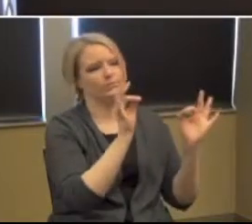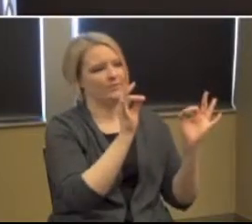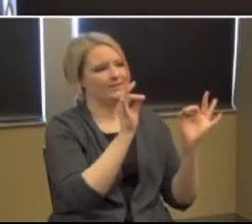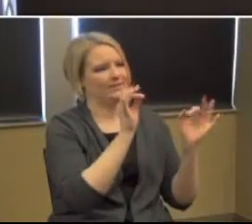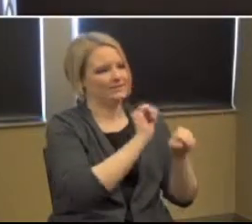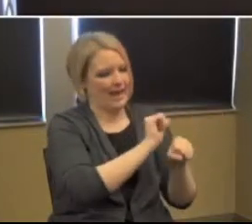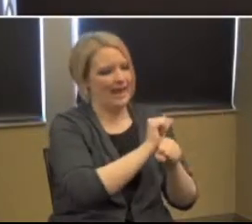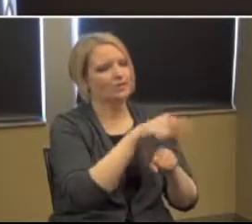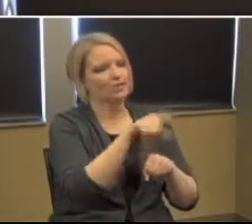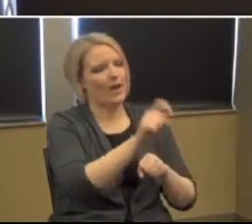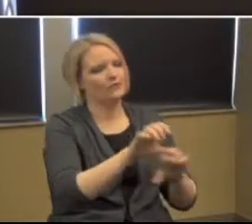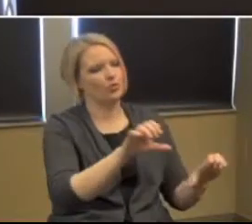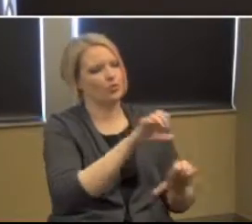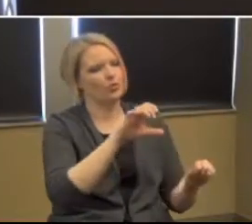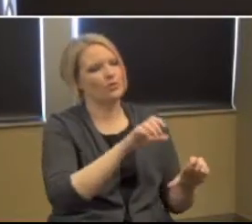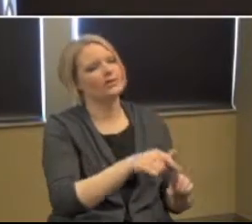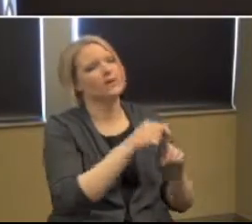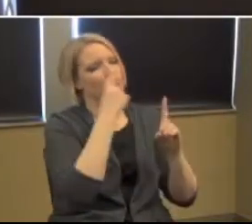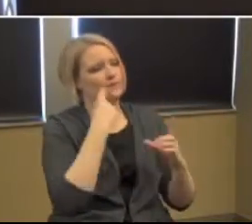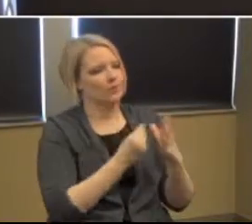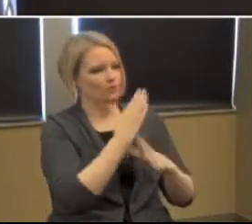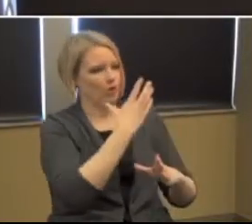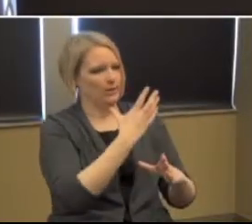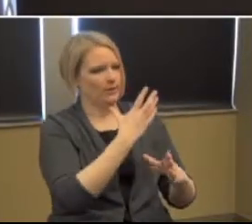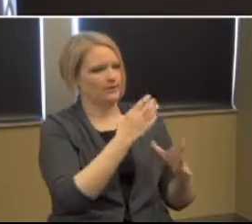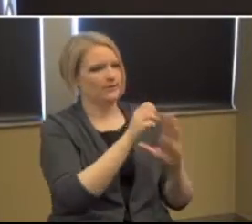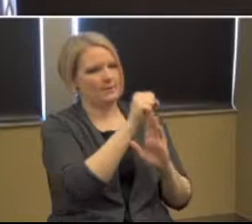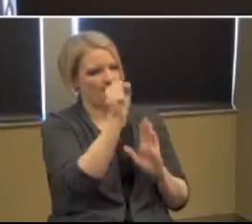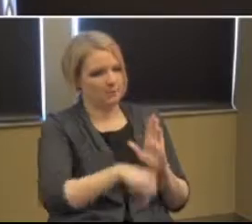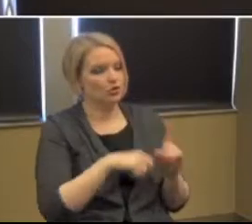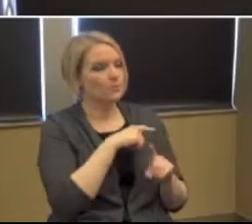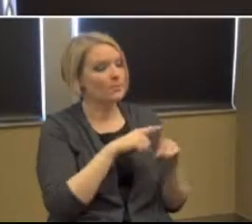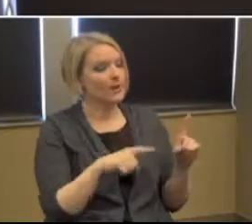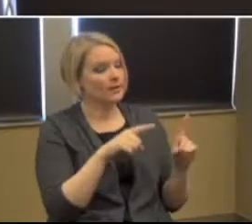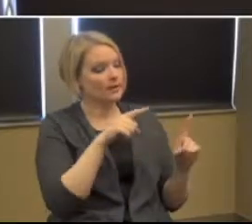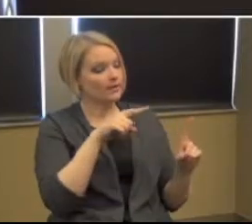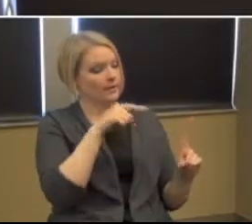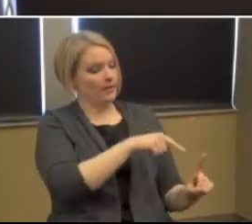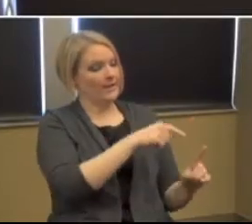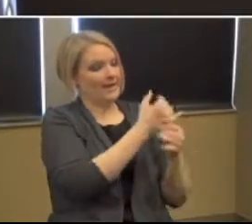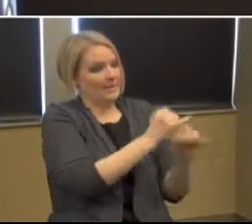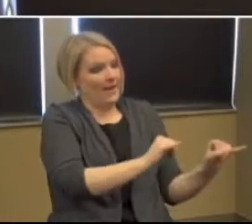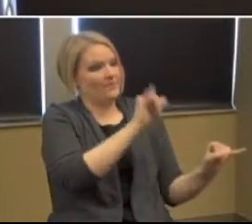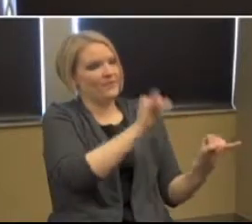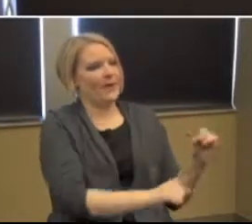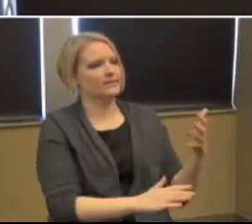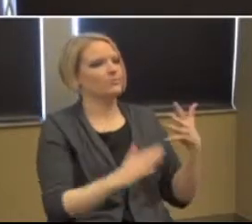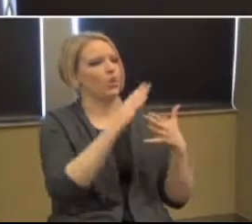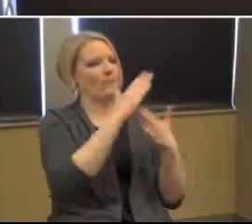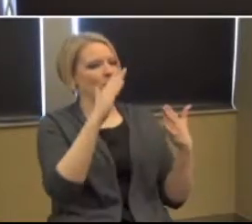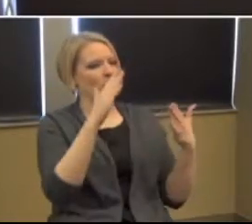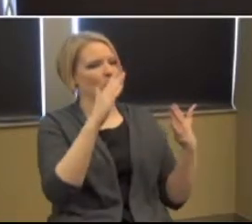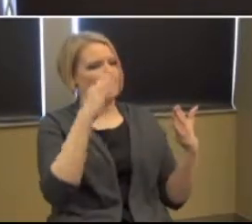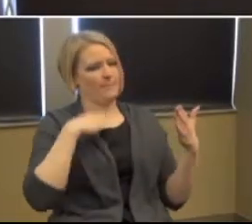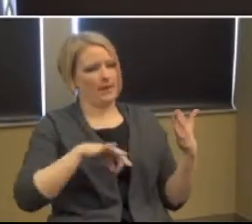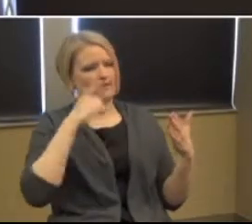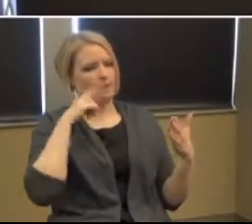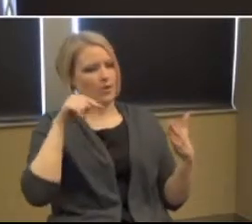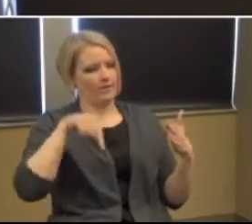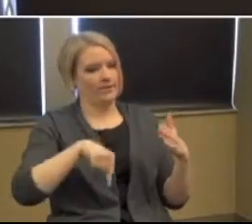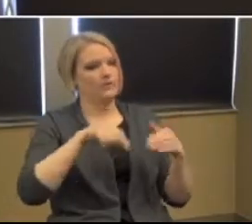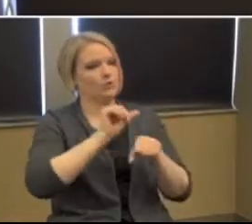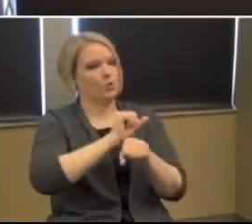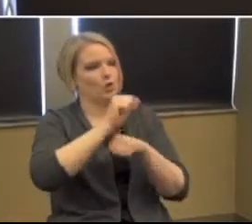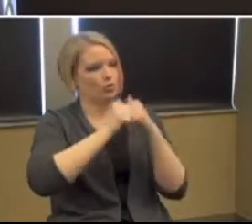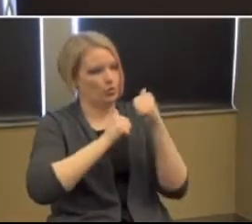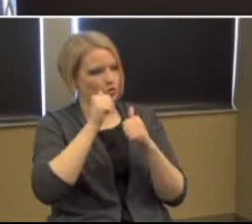spring semester. But independence is the primary benefit of these structured work systems and